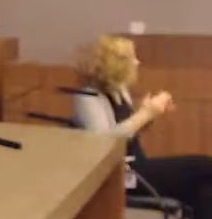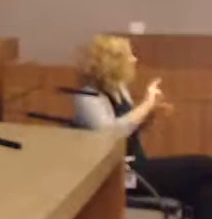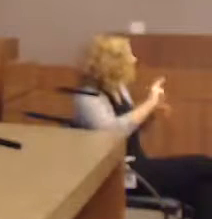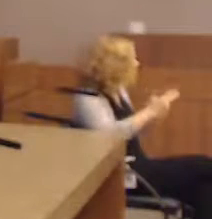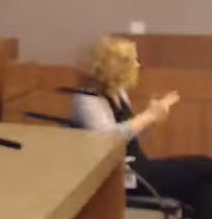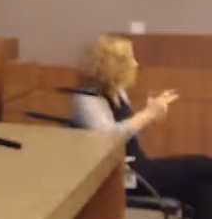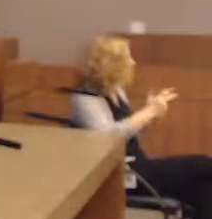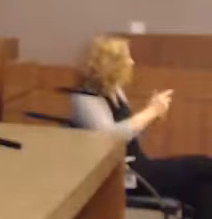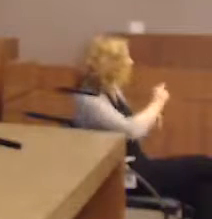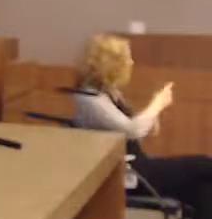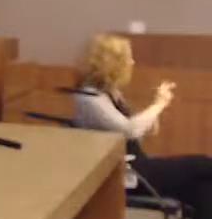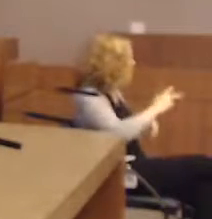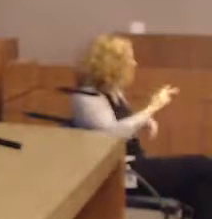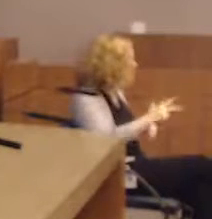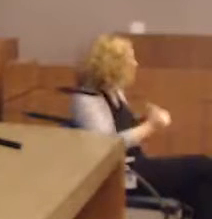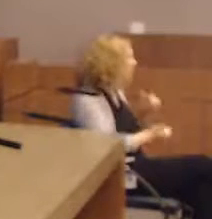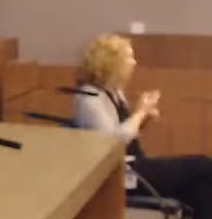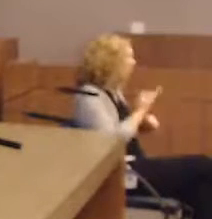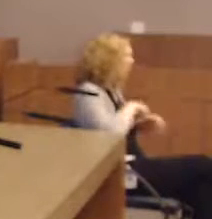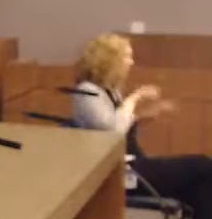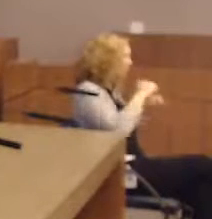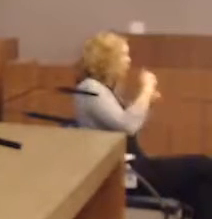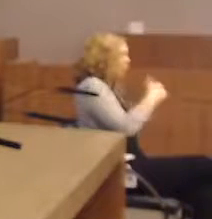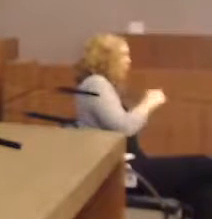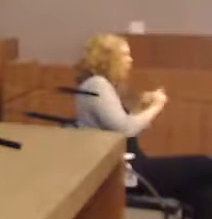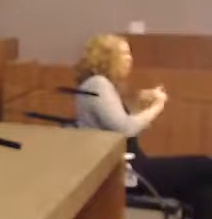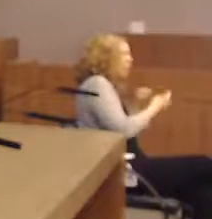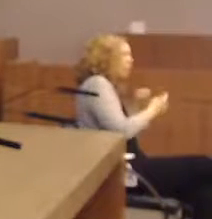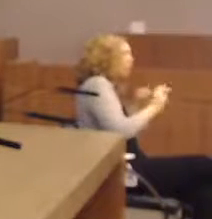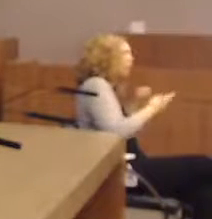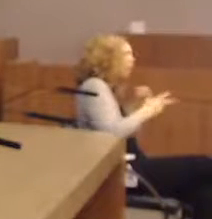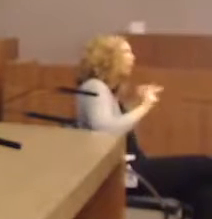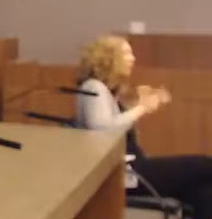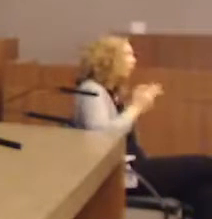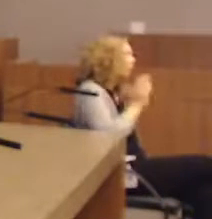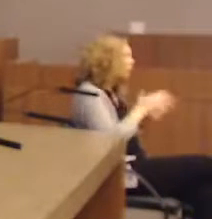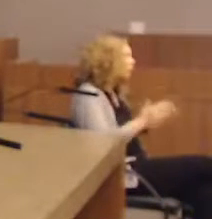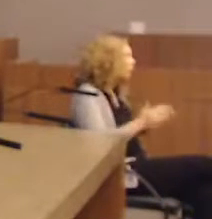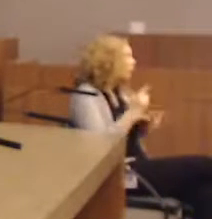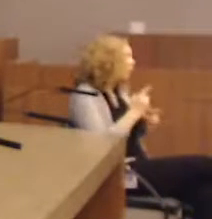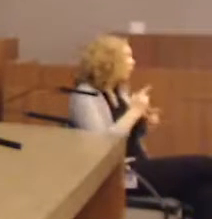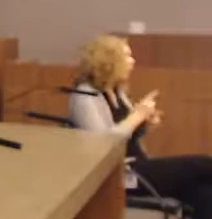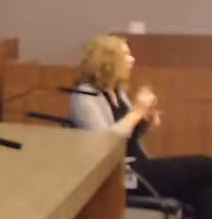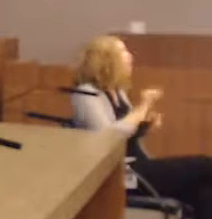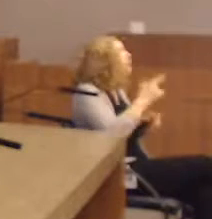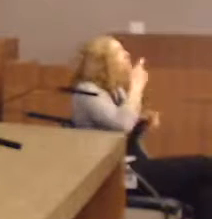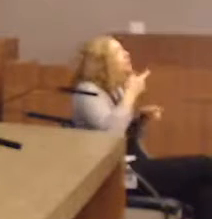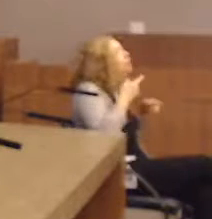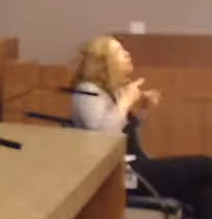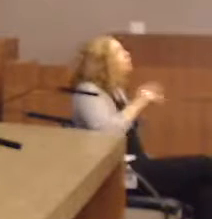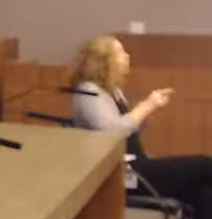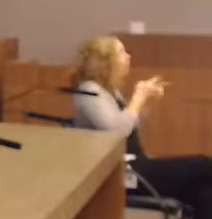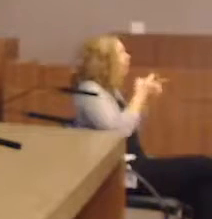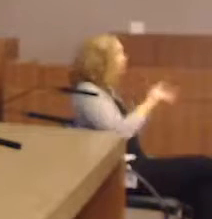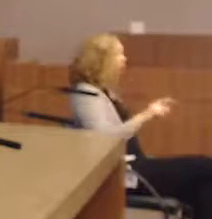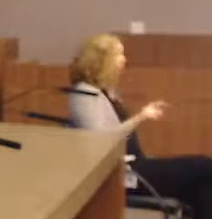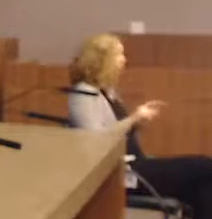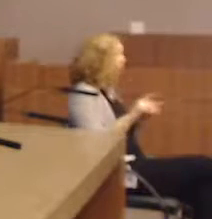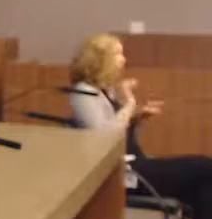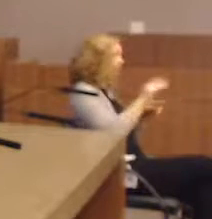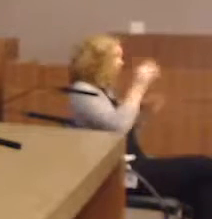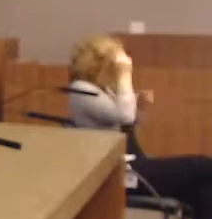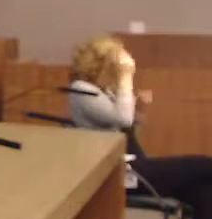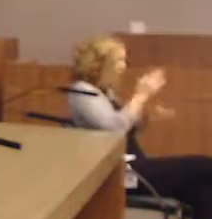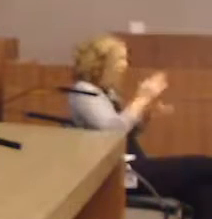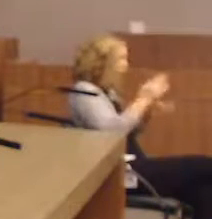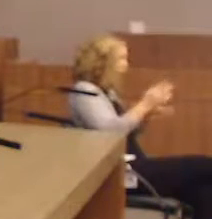thing, most of us would reasonably remember the big things that we did in order. That's because while they were happening, that information